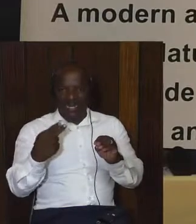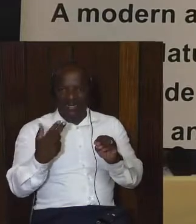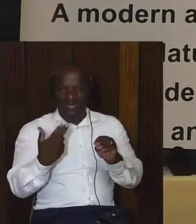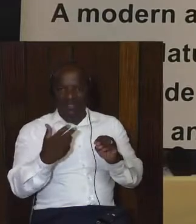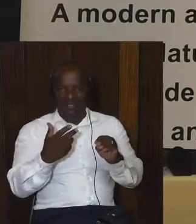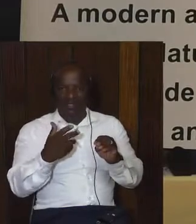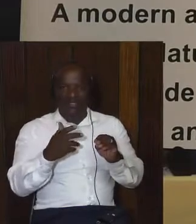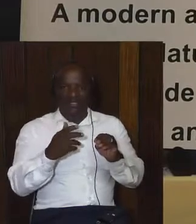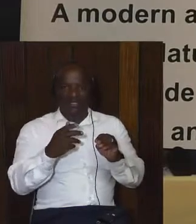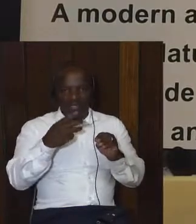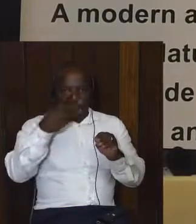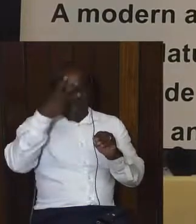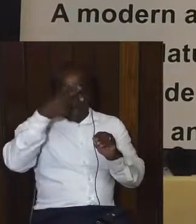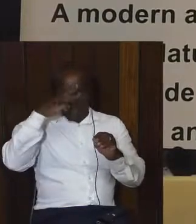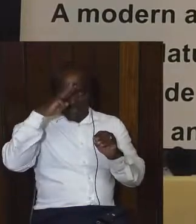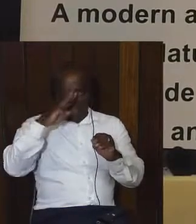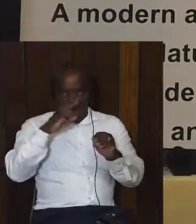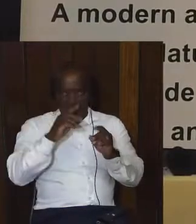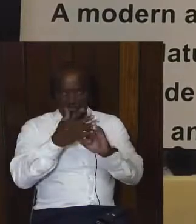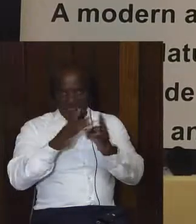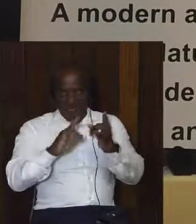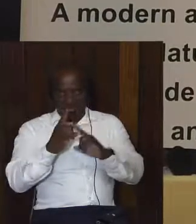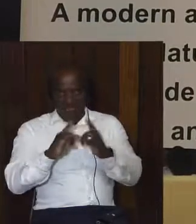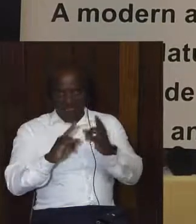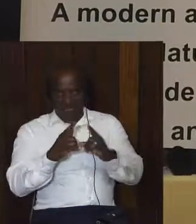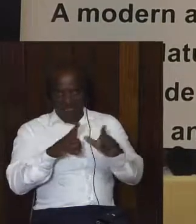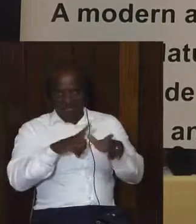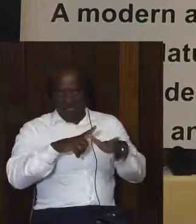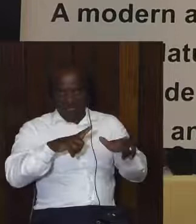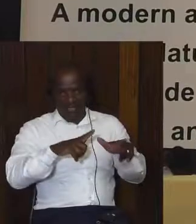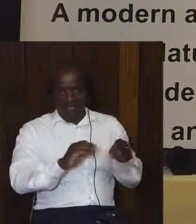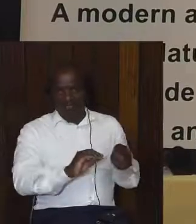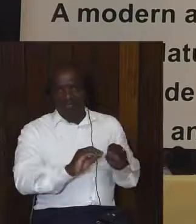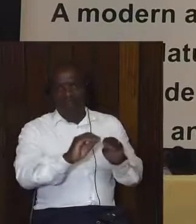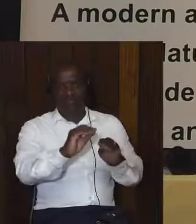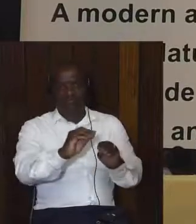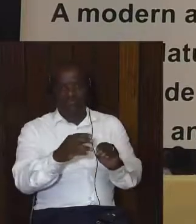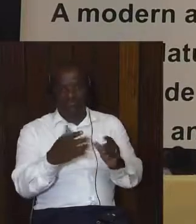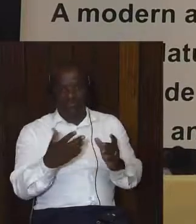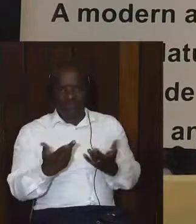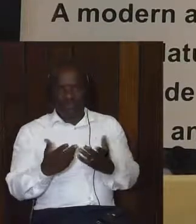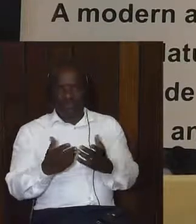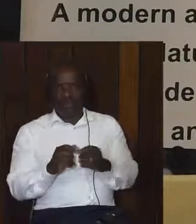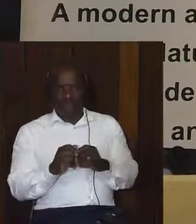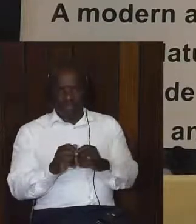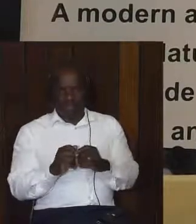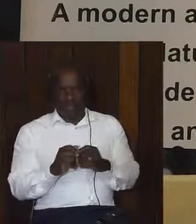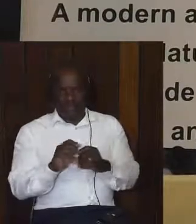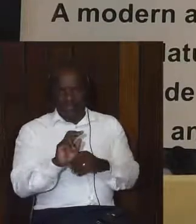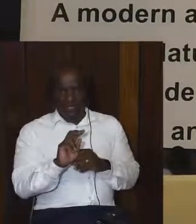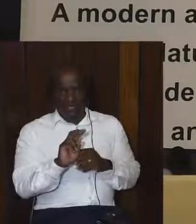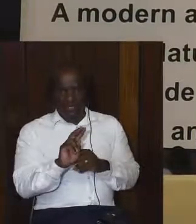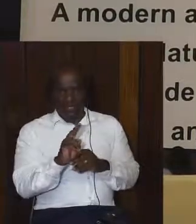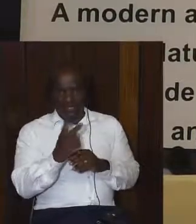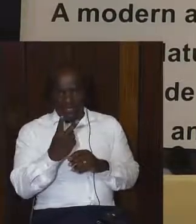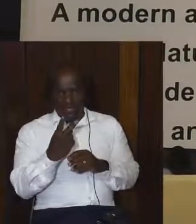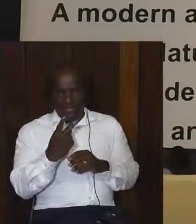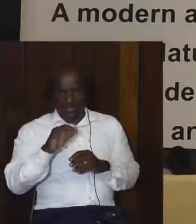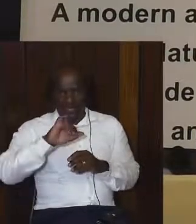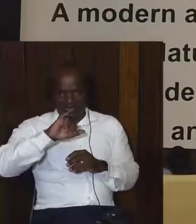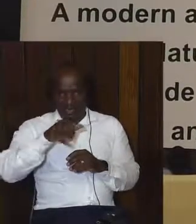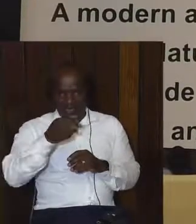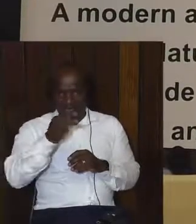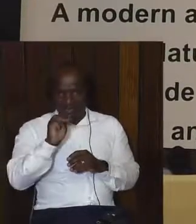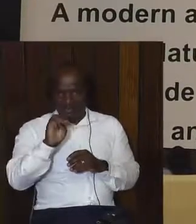the city of Tshwane in Amaskra. Chair, and the second thing, with regard to JMA, I'm